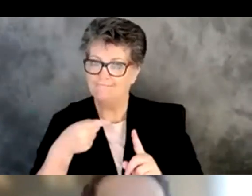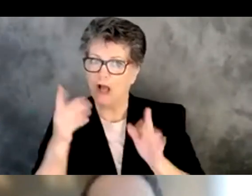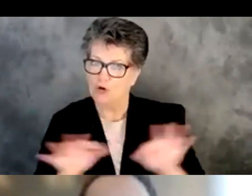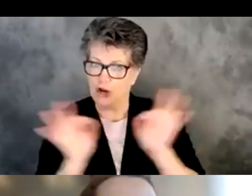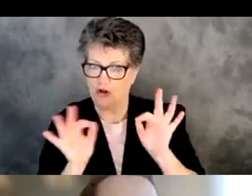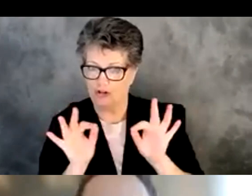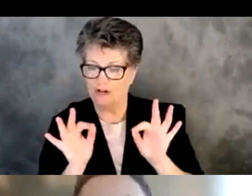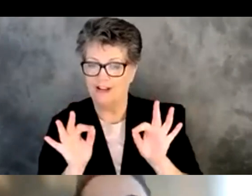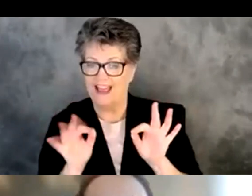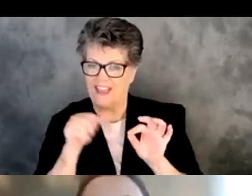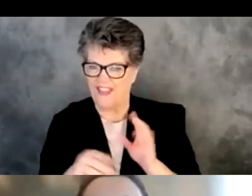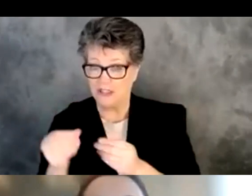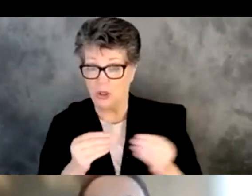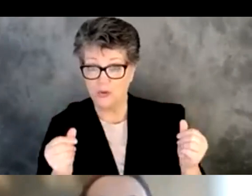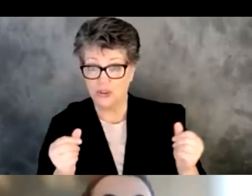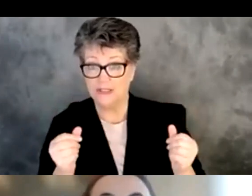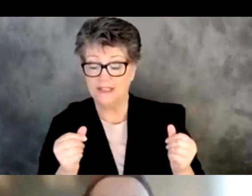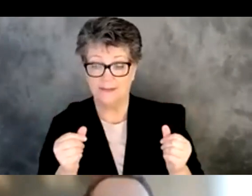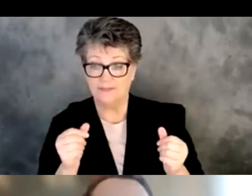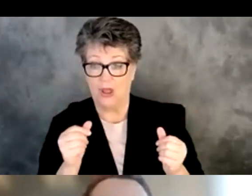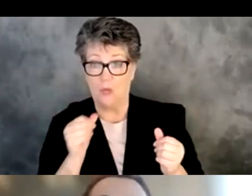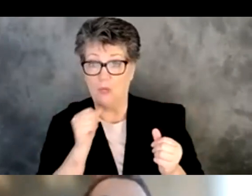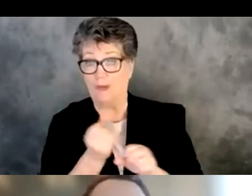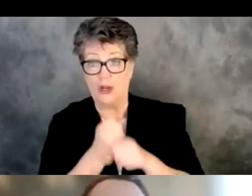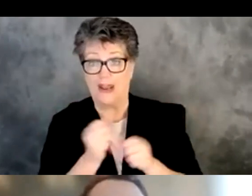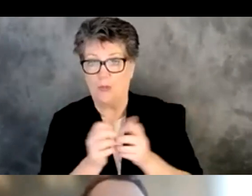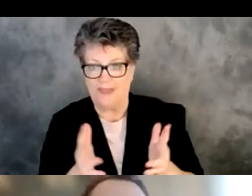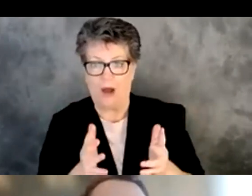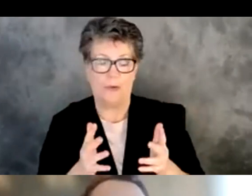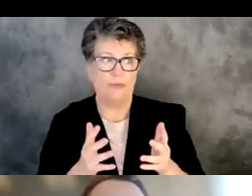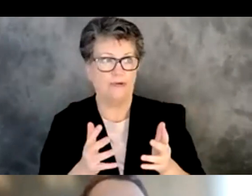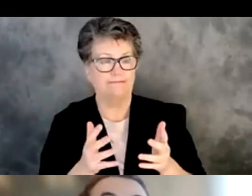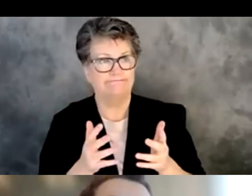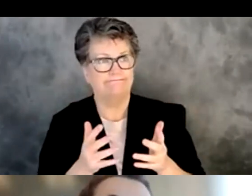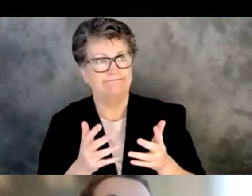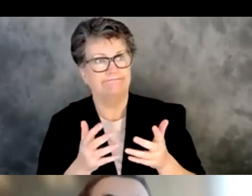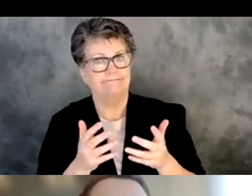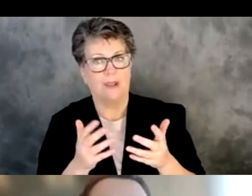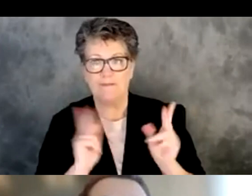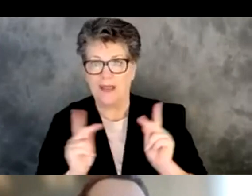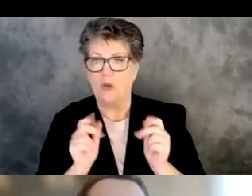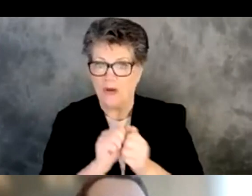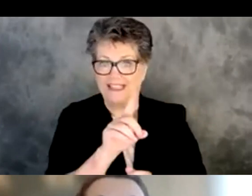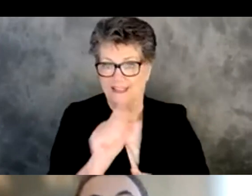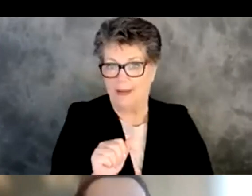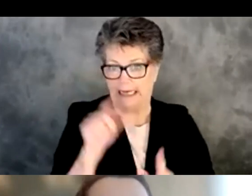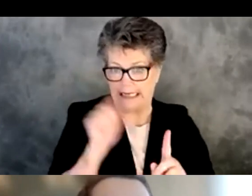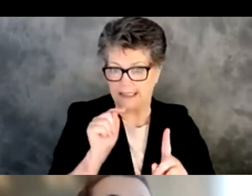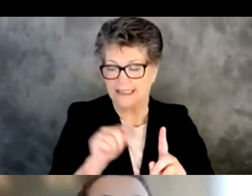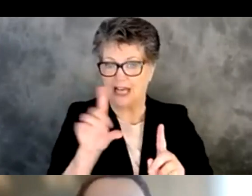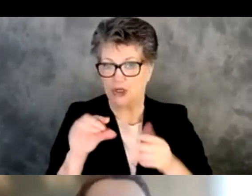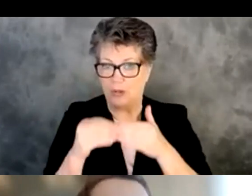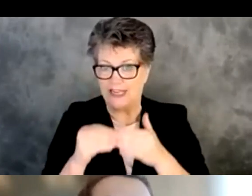critical that these solutions will not be created without having people with disabilities as